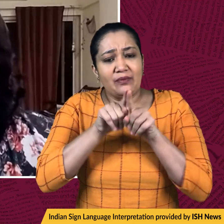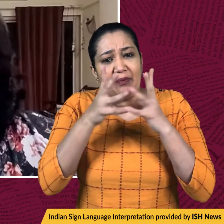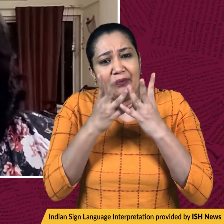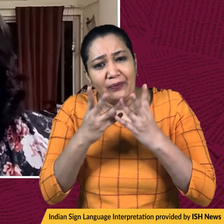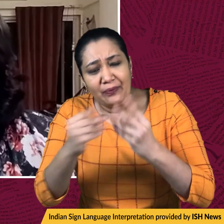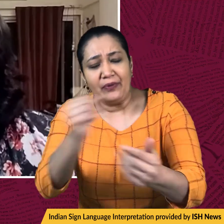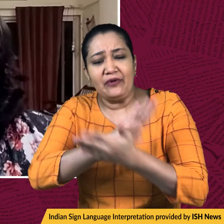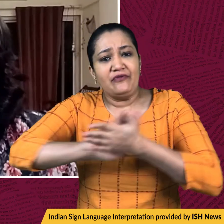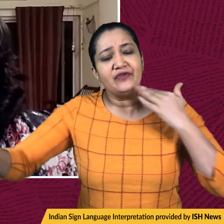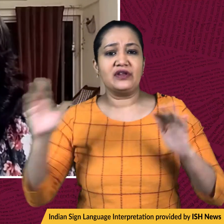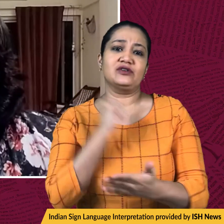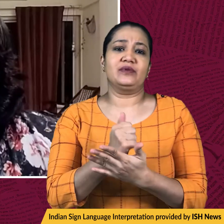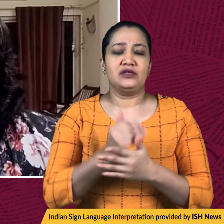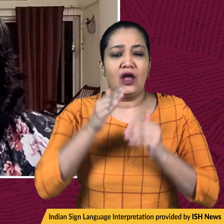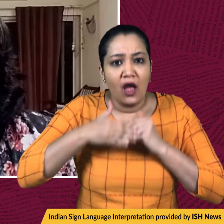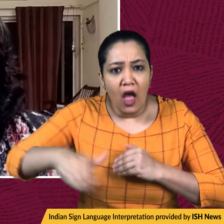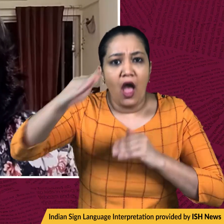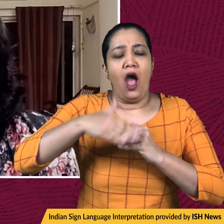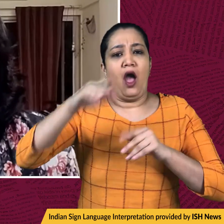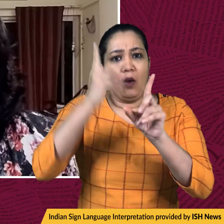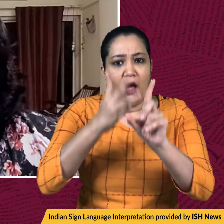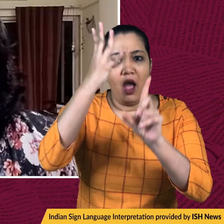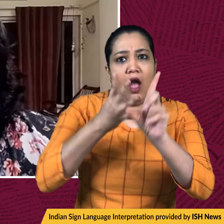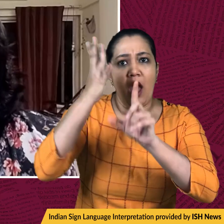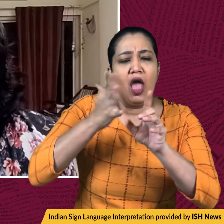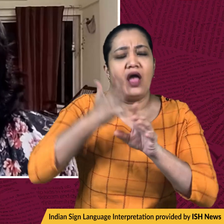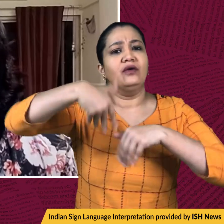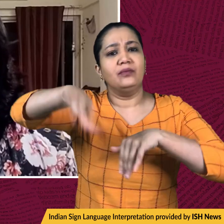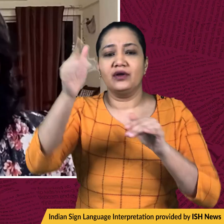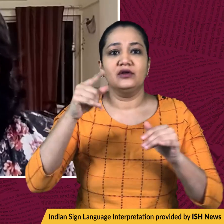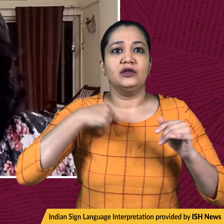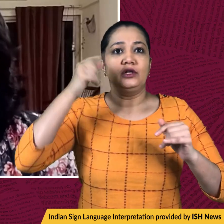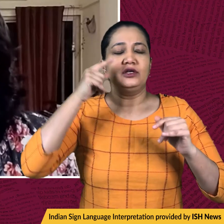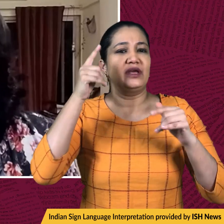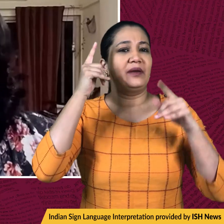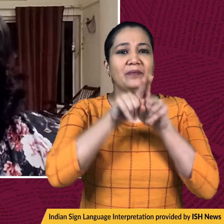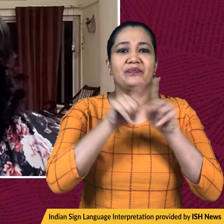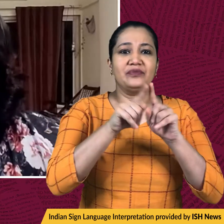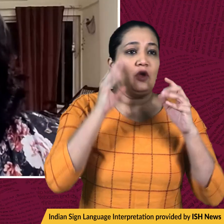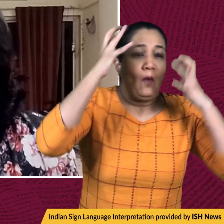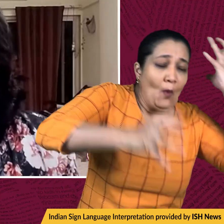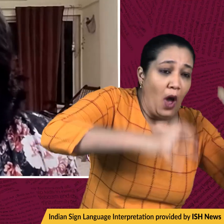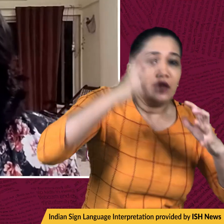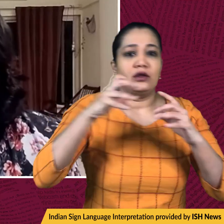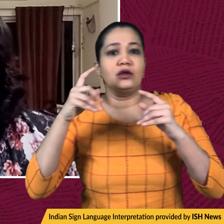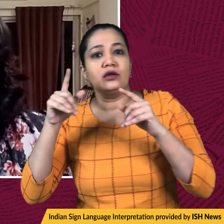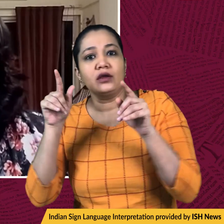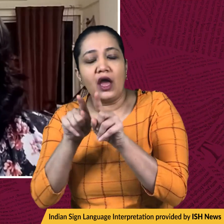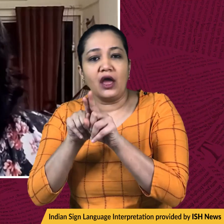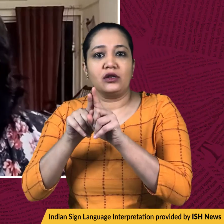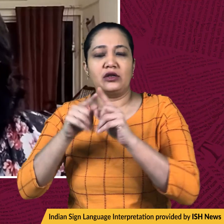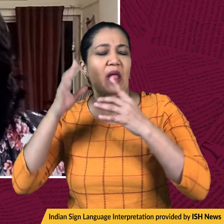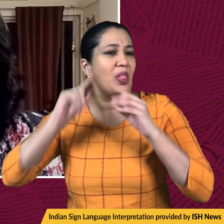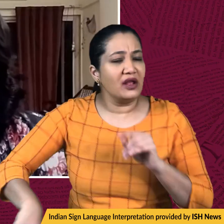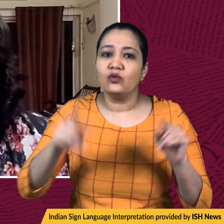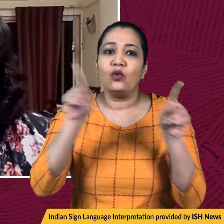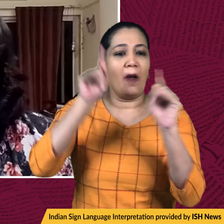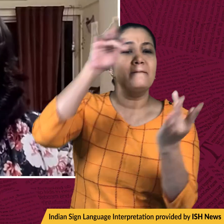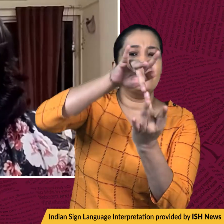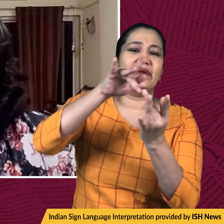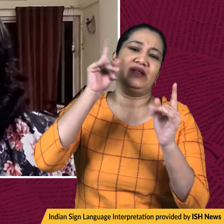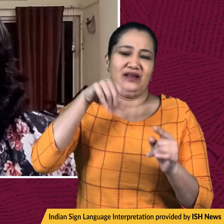to an end. We cannot let it continue to drag on, lurching between panic and neglect," end quote. Now, to achieve this,